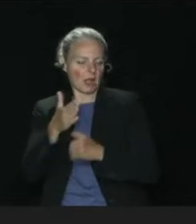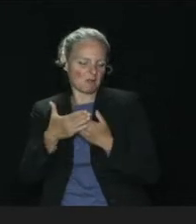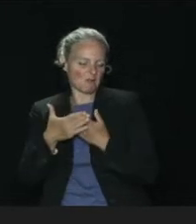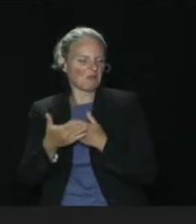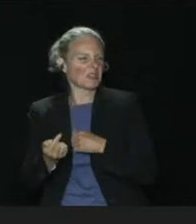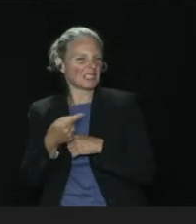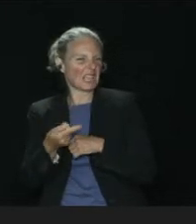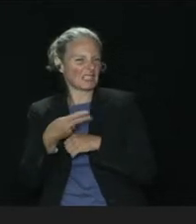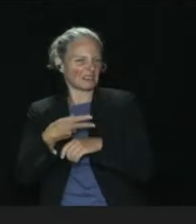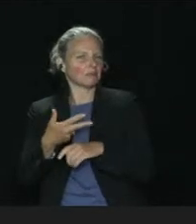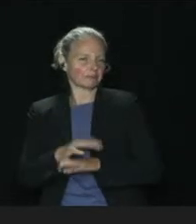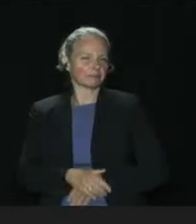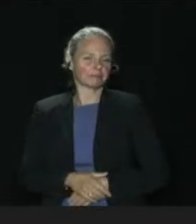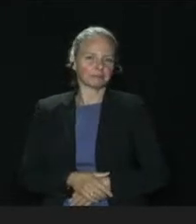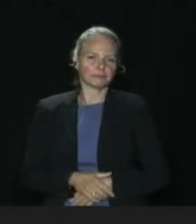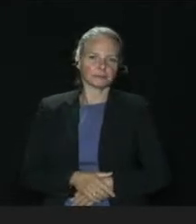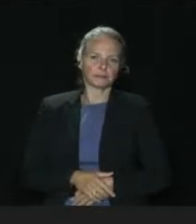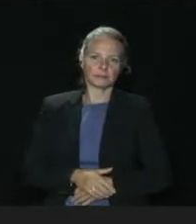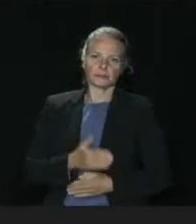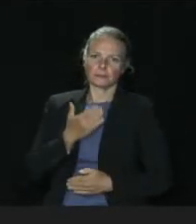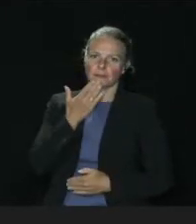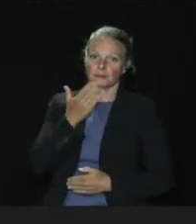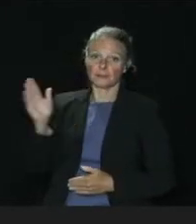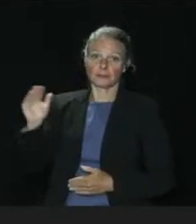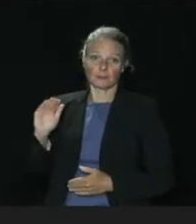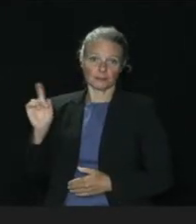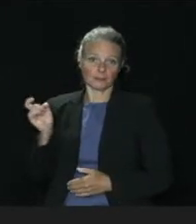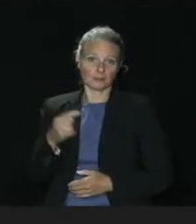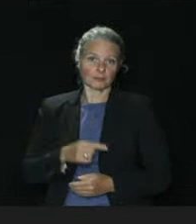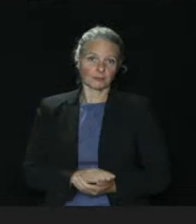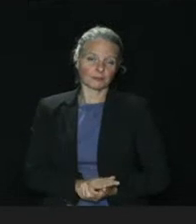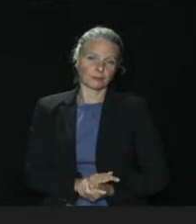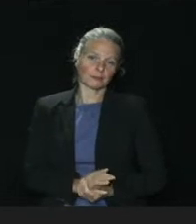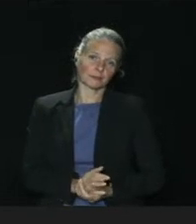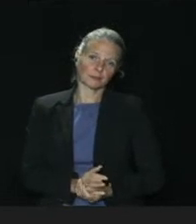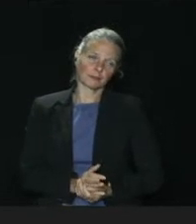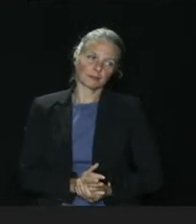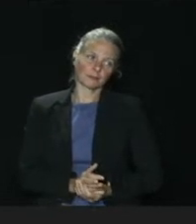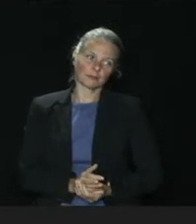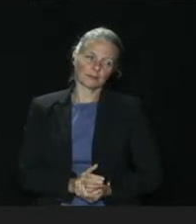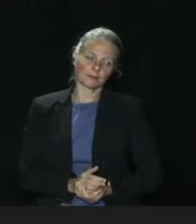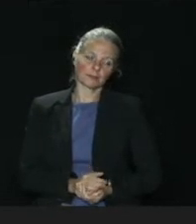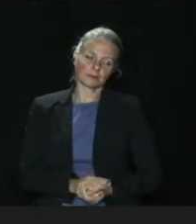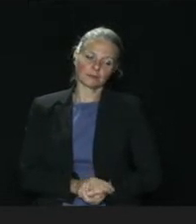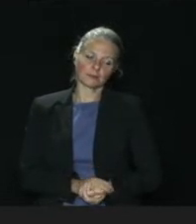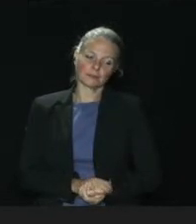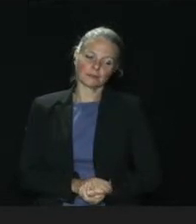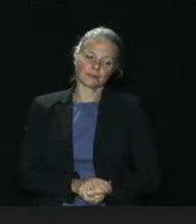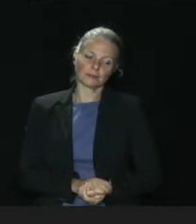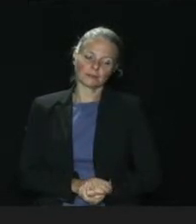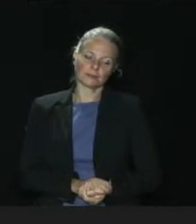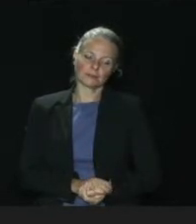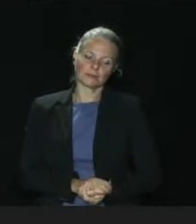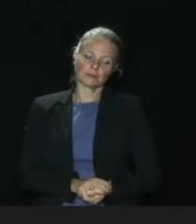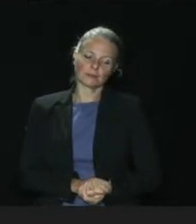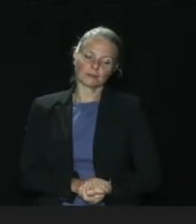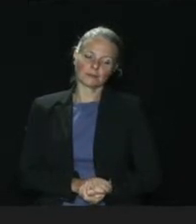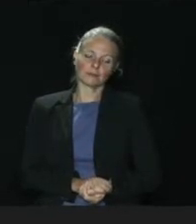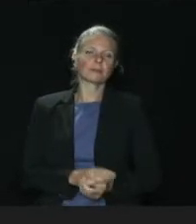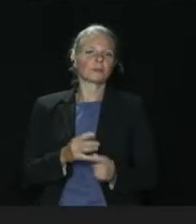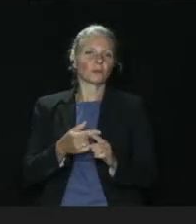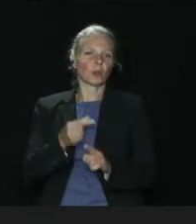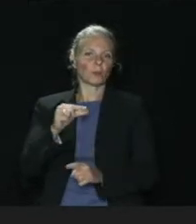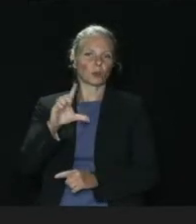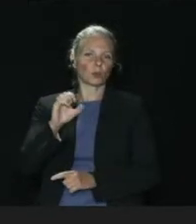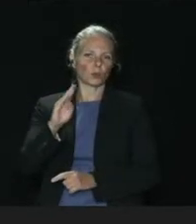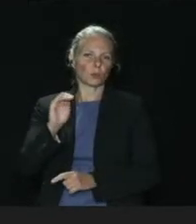Merci beaucoup. Thank you. Next question. La prochaine question, our next question, Mike Lecouteur, Global News.